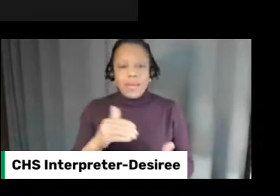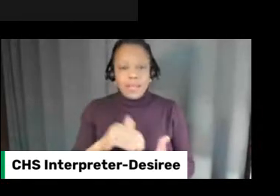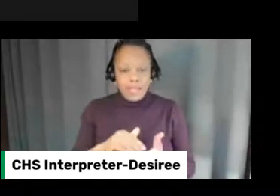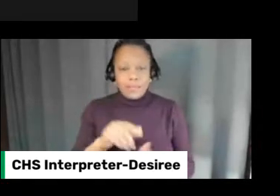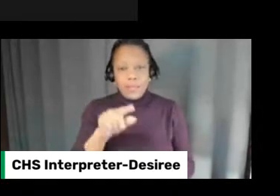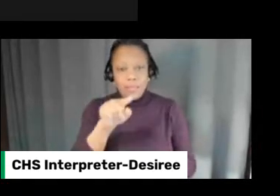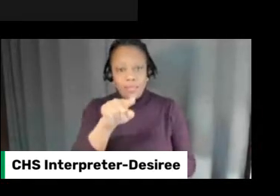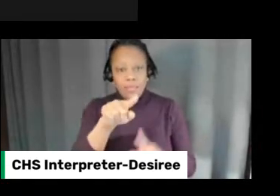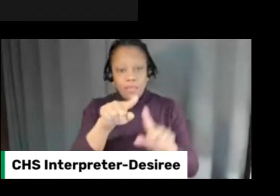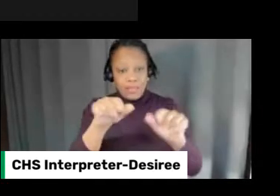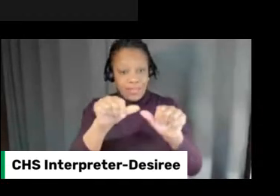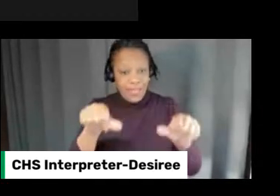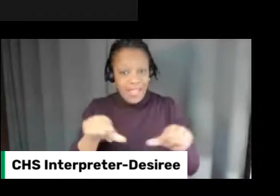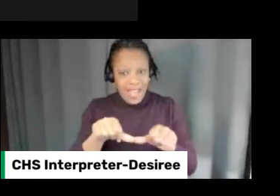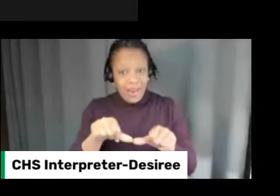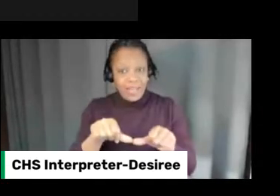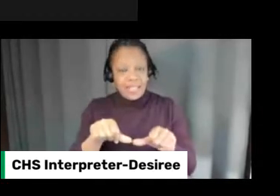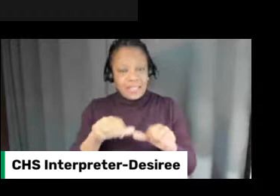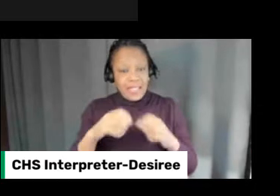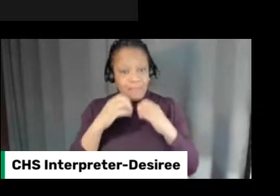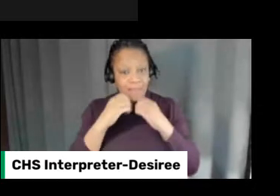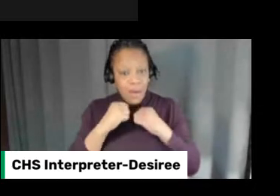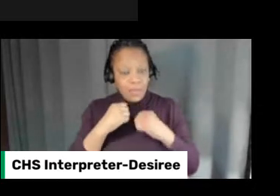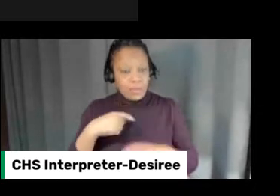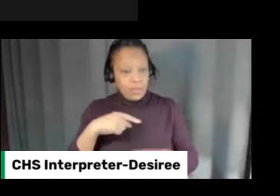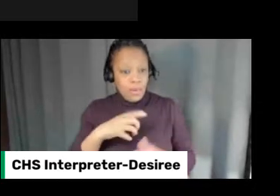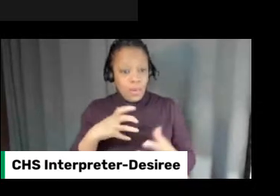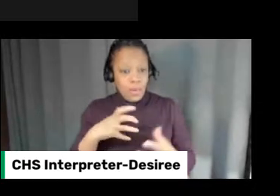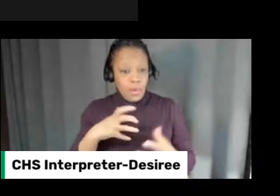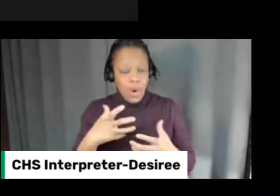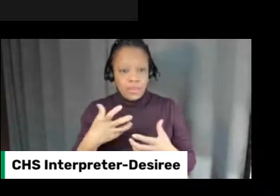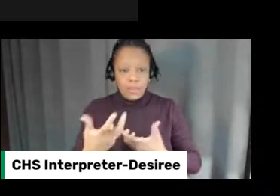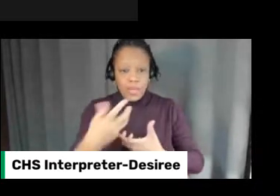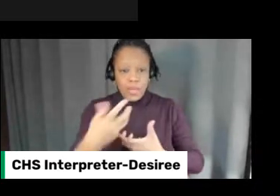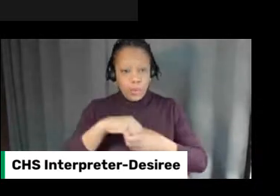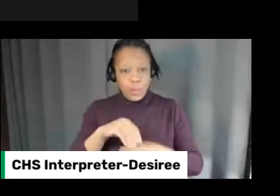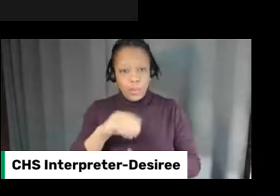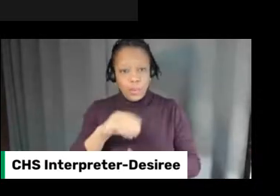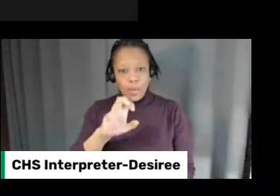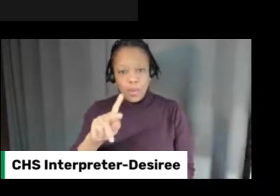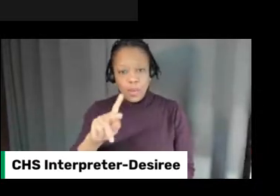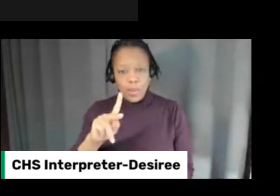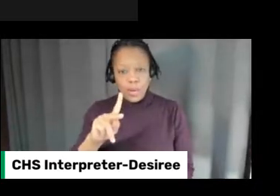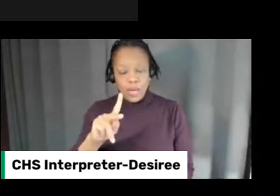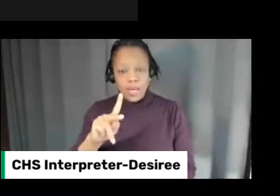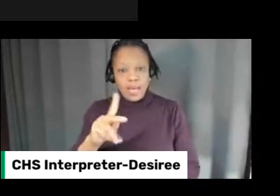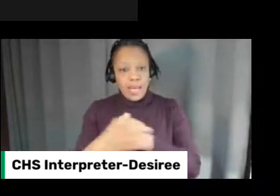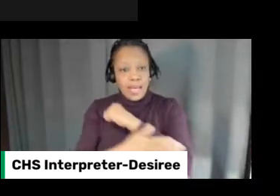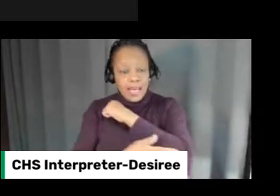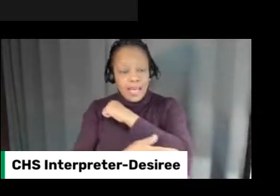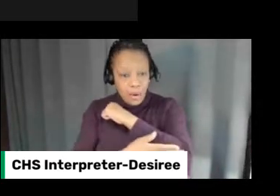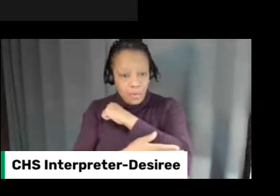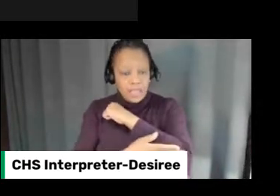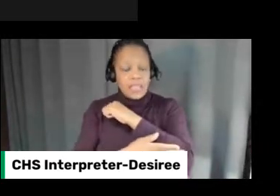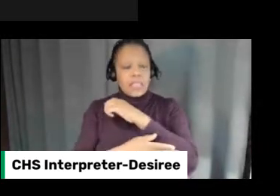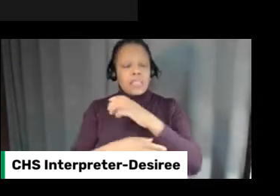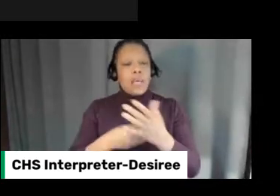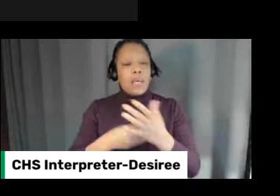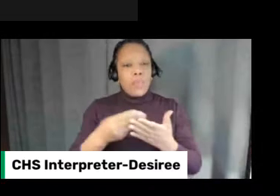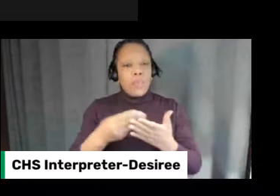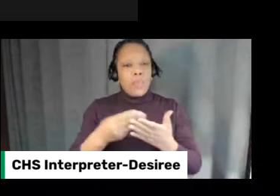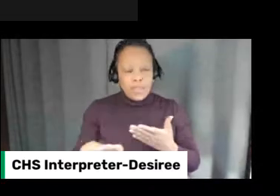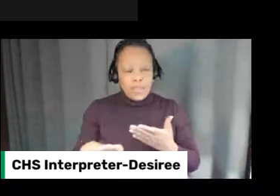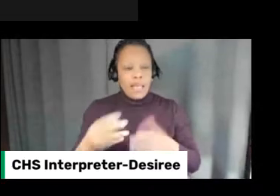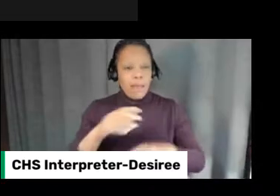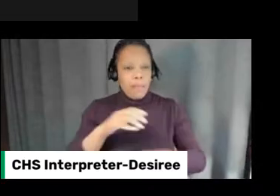wanted to make sure that Cook County took into account when we were using that purchasing power, that over $15